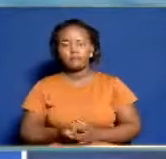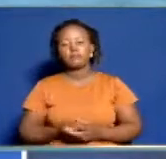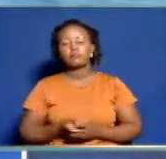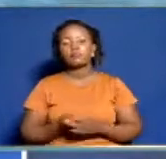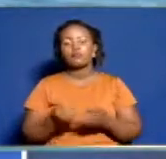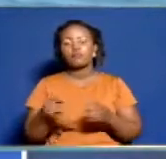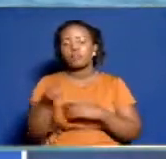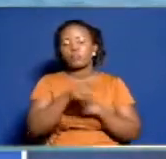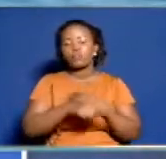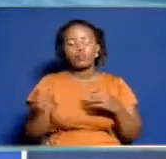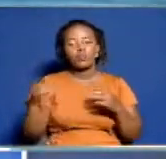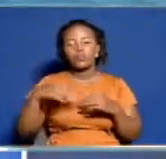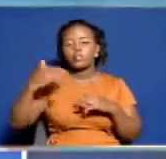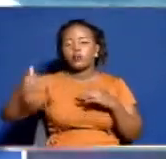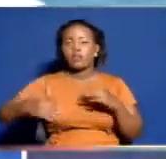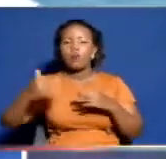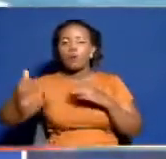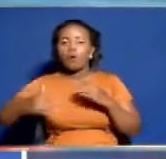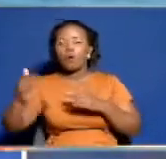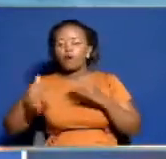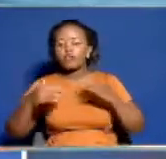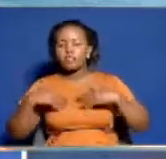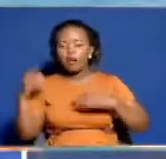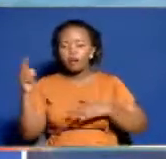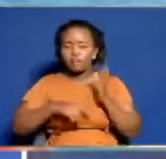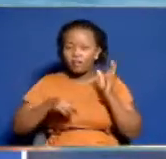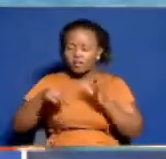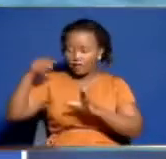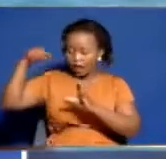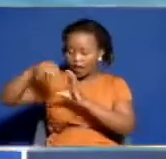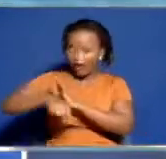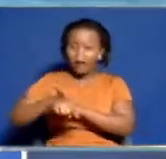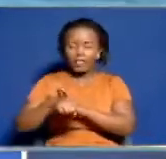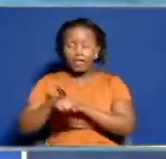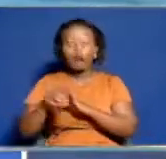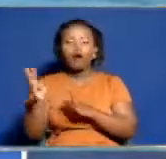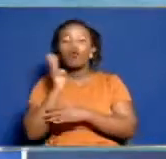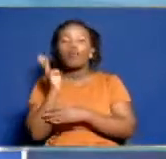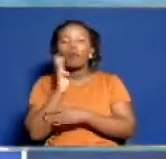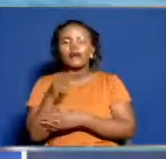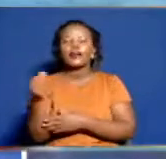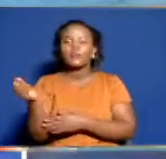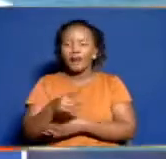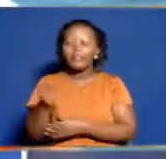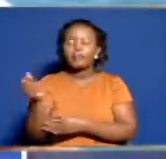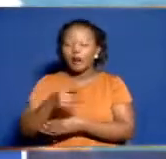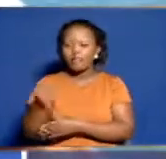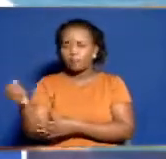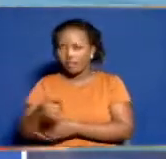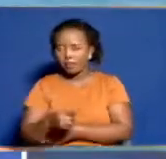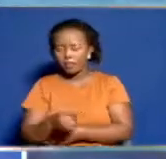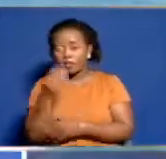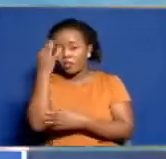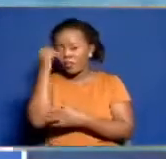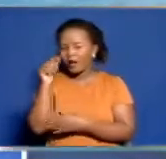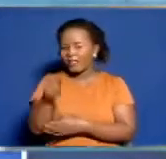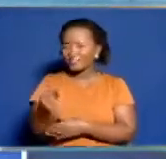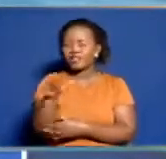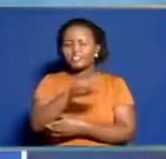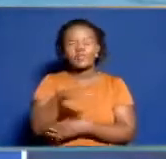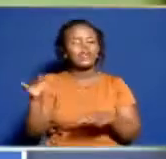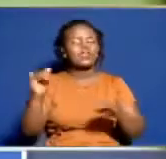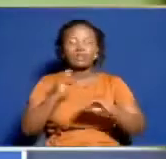We usually do our underwater cleanup every month. That's why the area is so